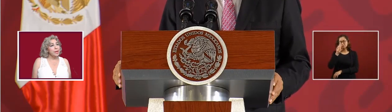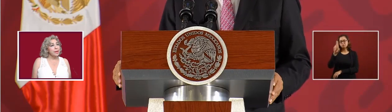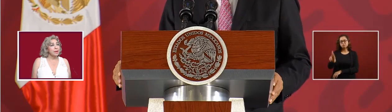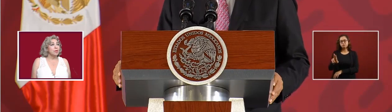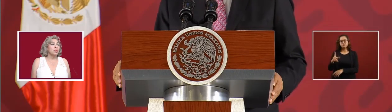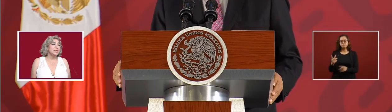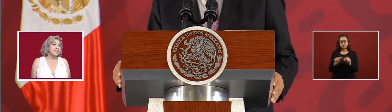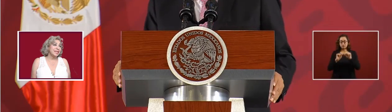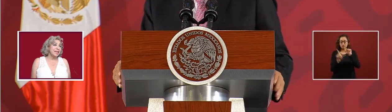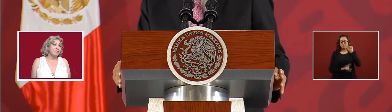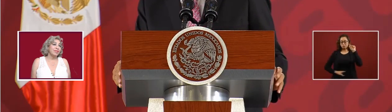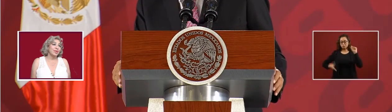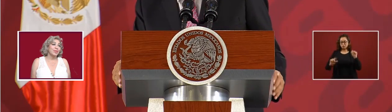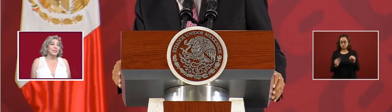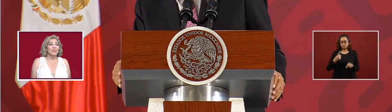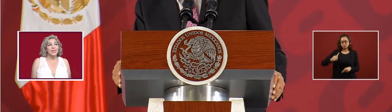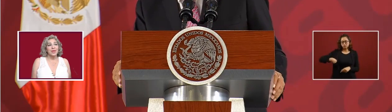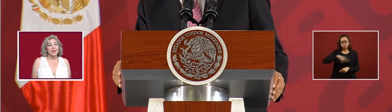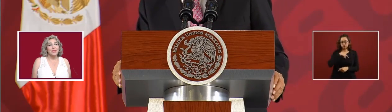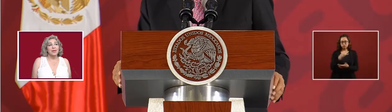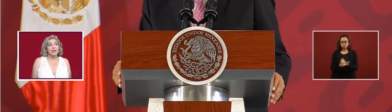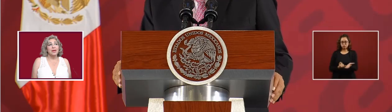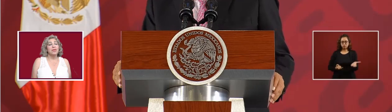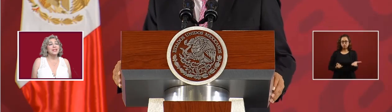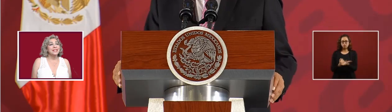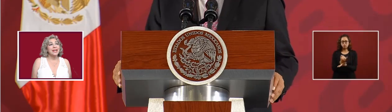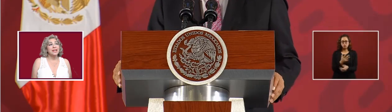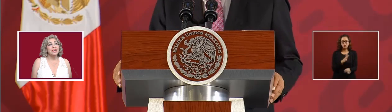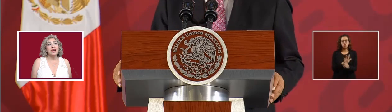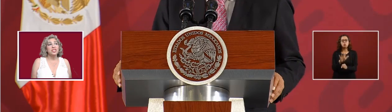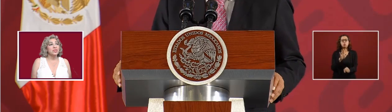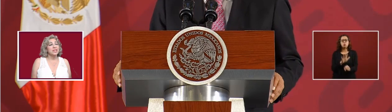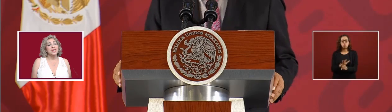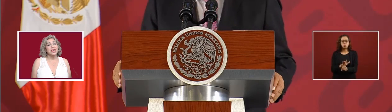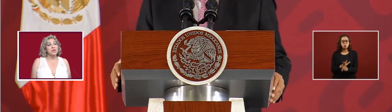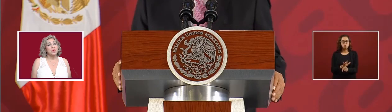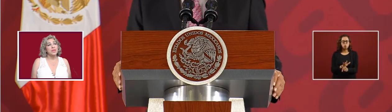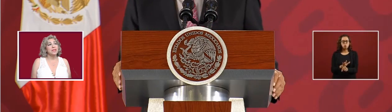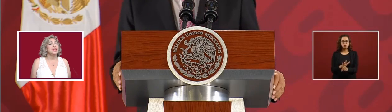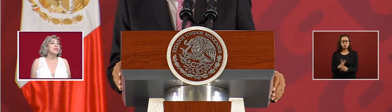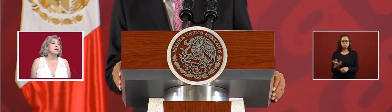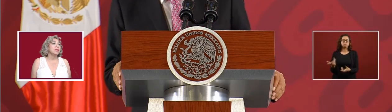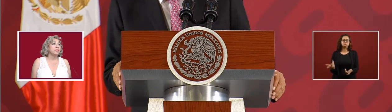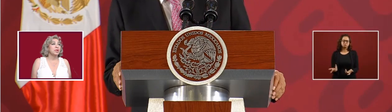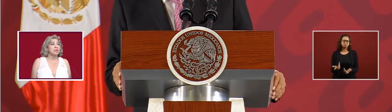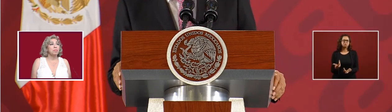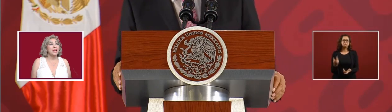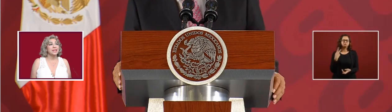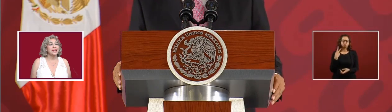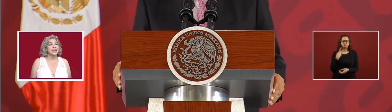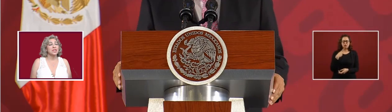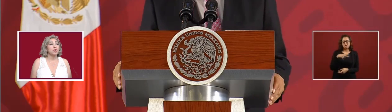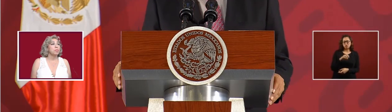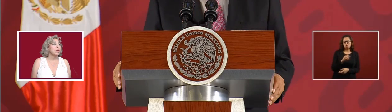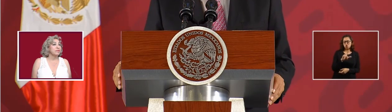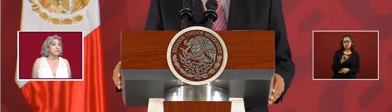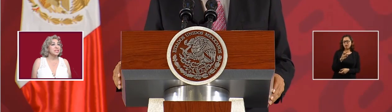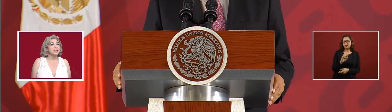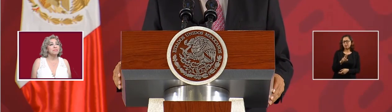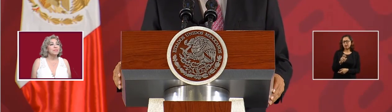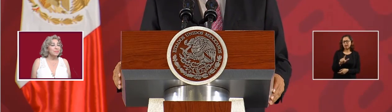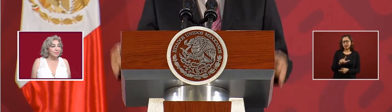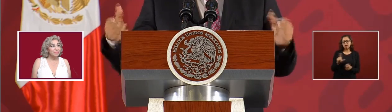we received, or decided not to continue with the neoliberal politics or